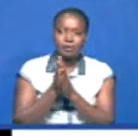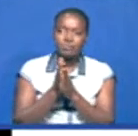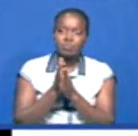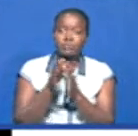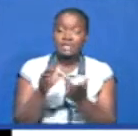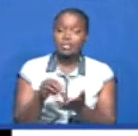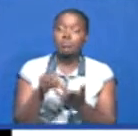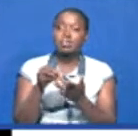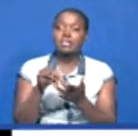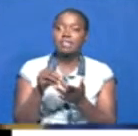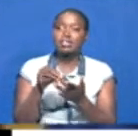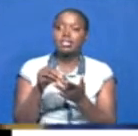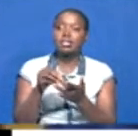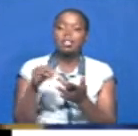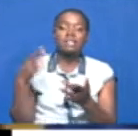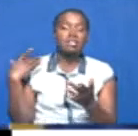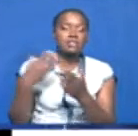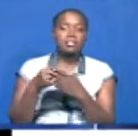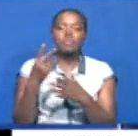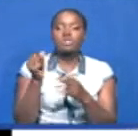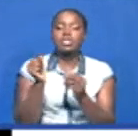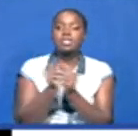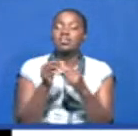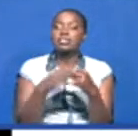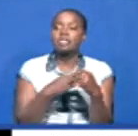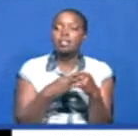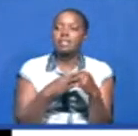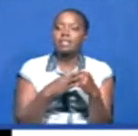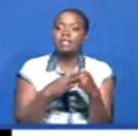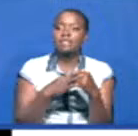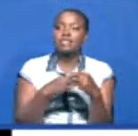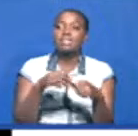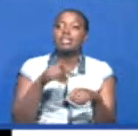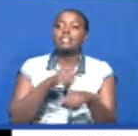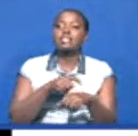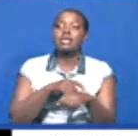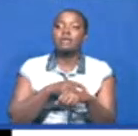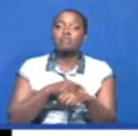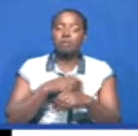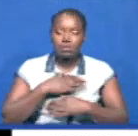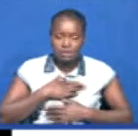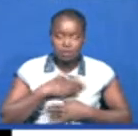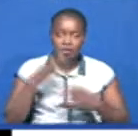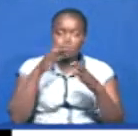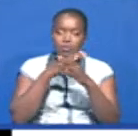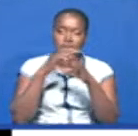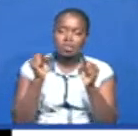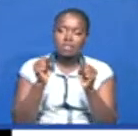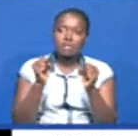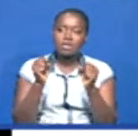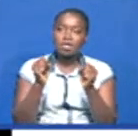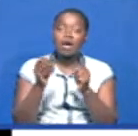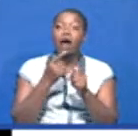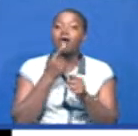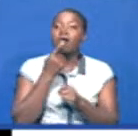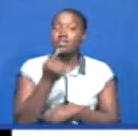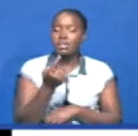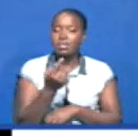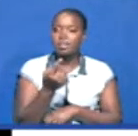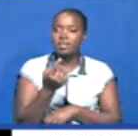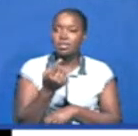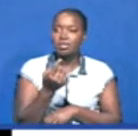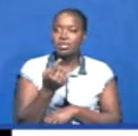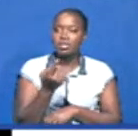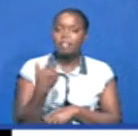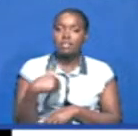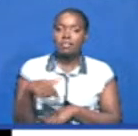particularly since the year 2018, when none other than His Excellency the President directed that for us